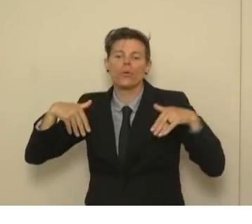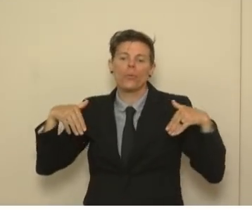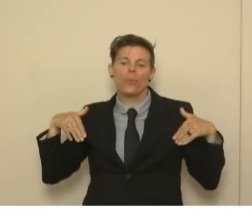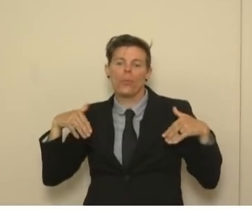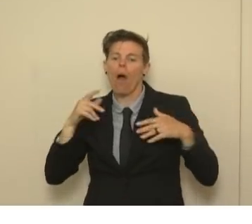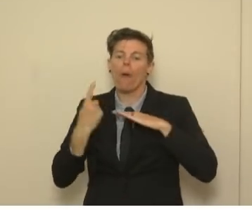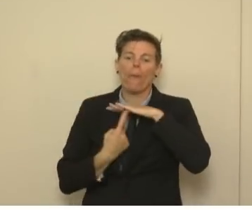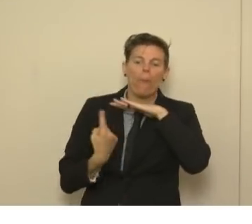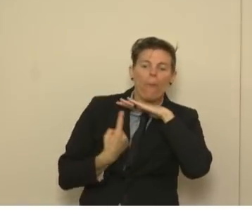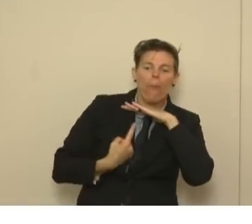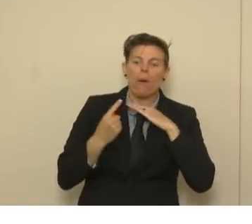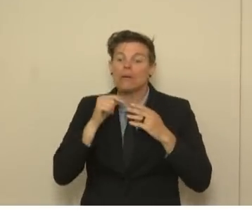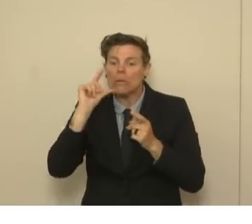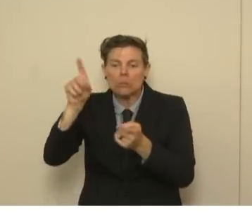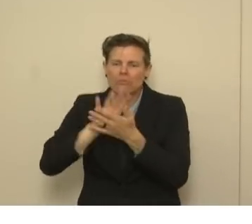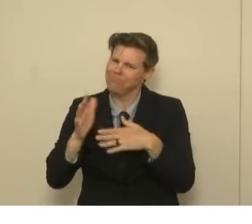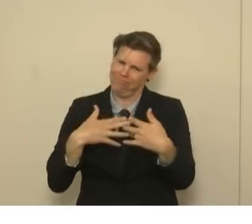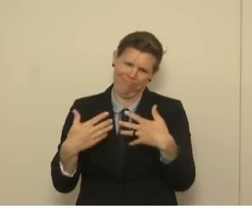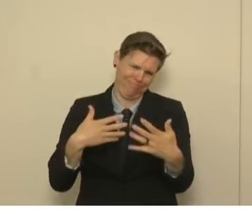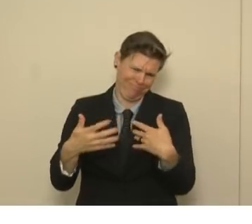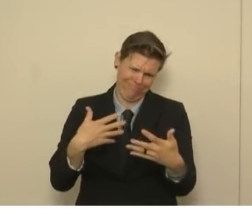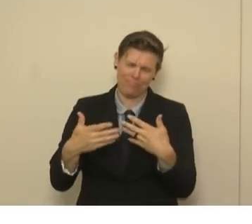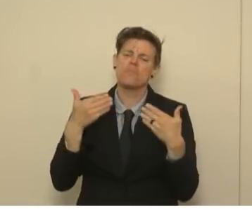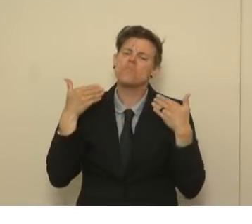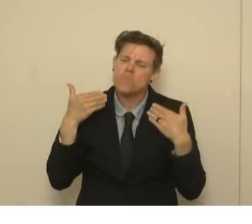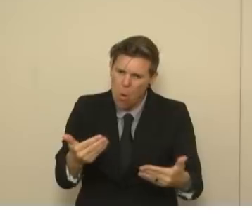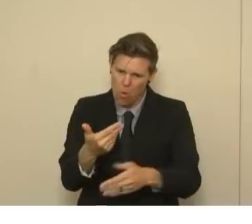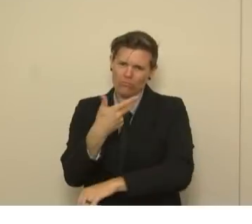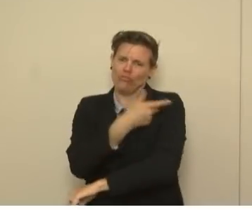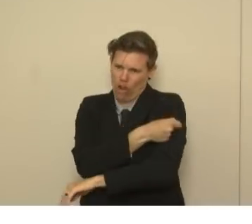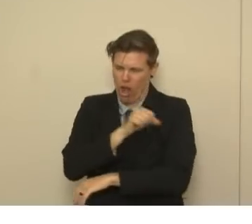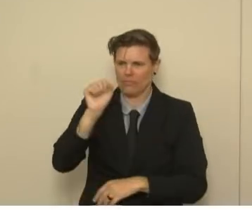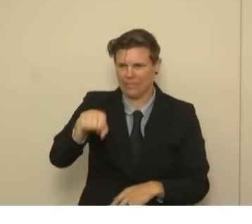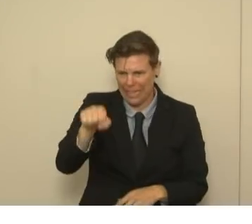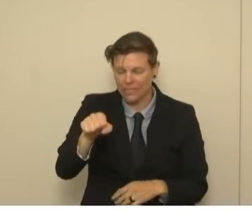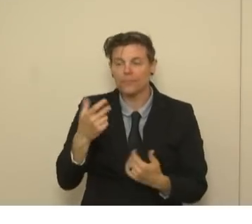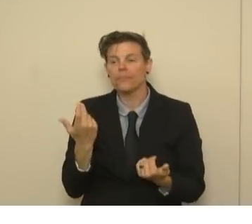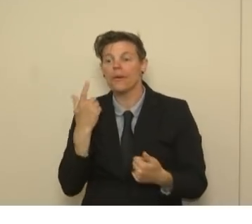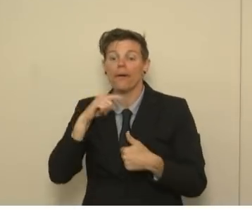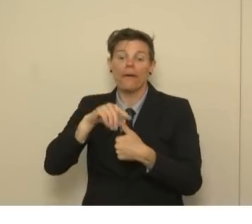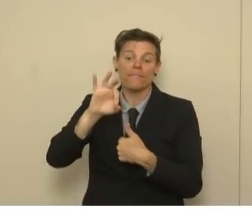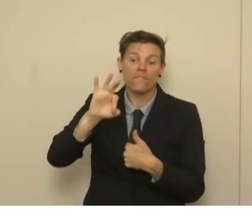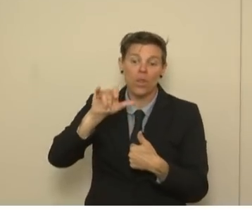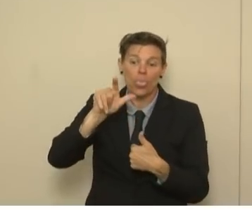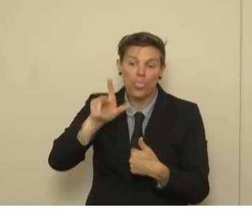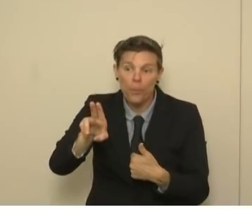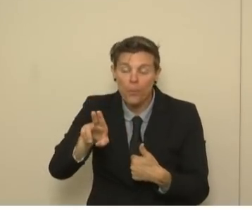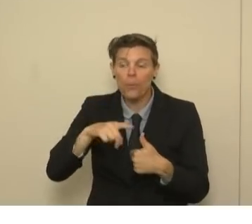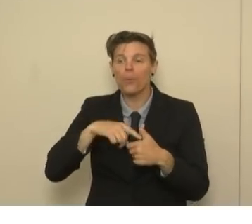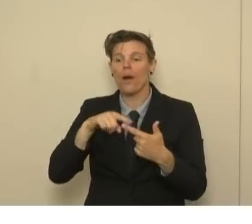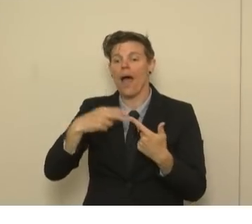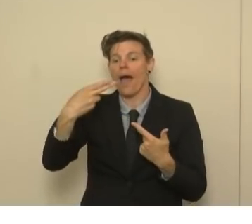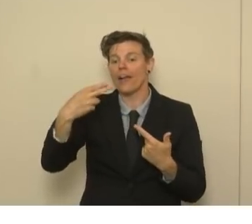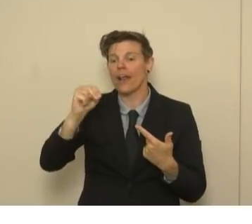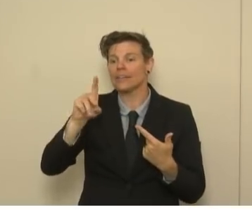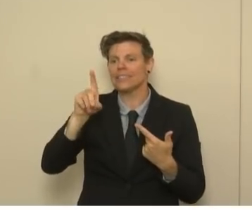and the vaccine came around in 2009. So get those vaccines. It will help keep influenza down so we don't confuse it with COVID.